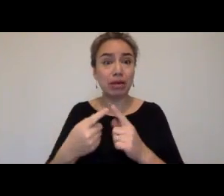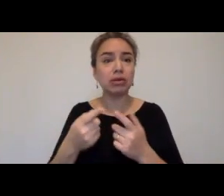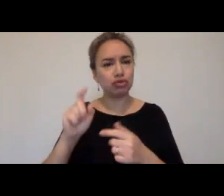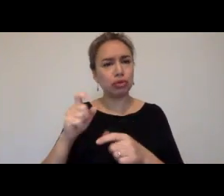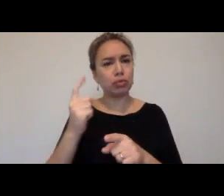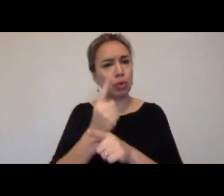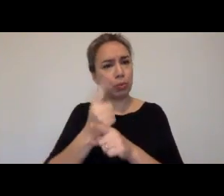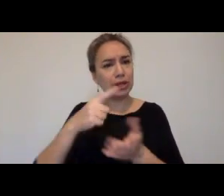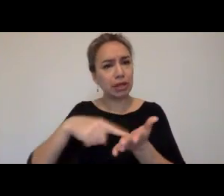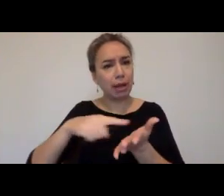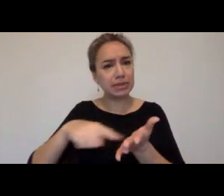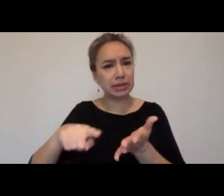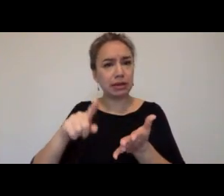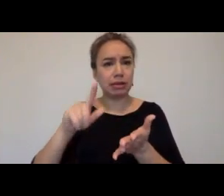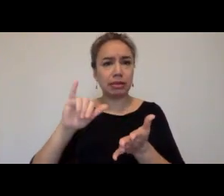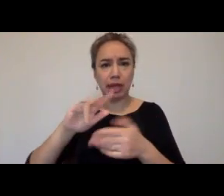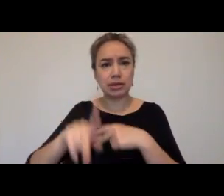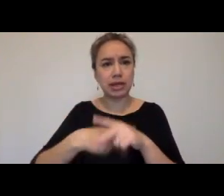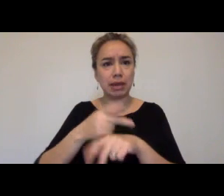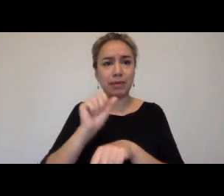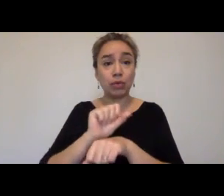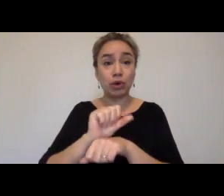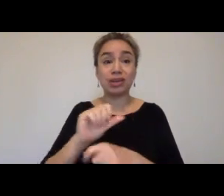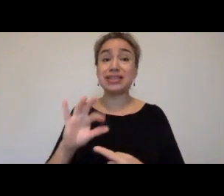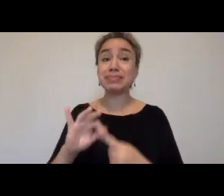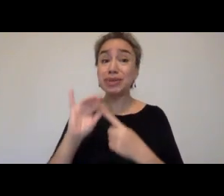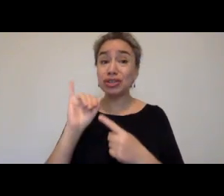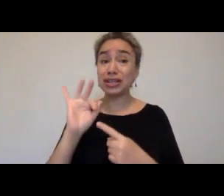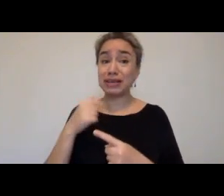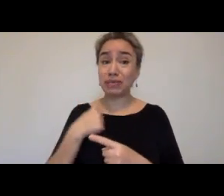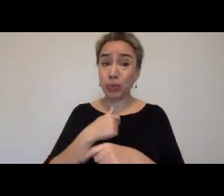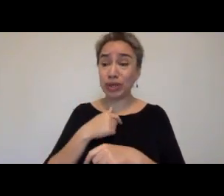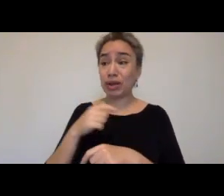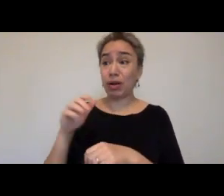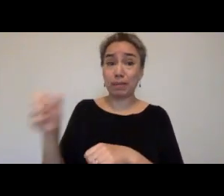compensated, especially if we're getting graduate students to do this labor.